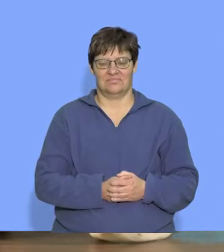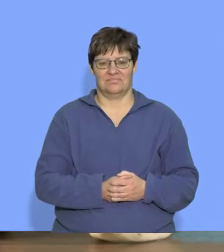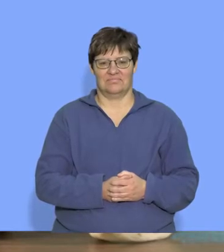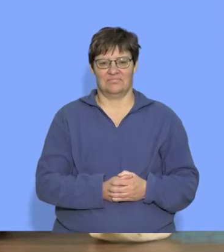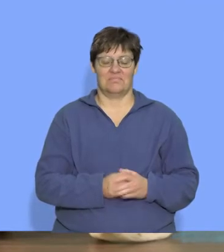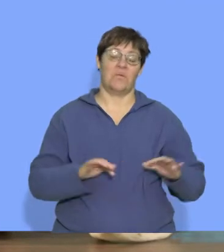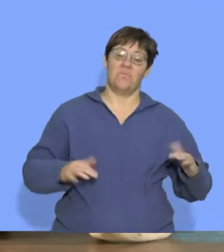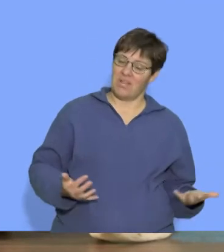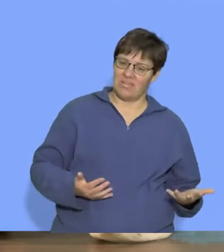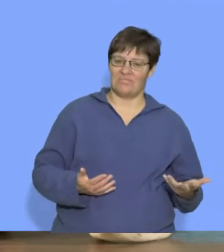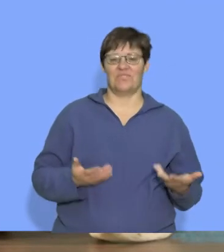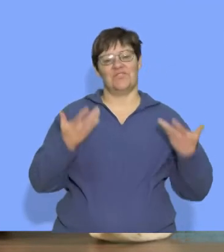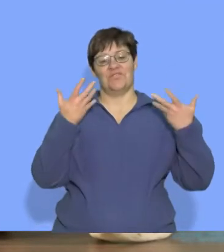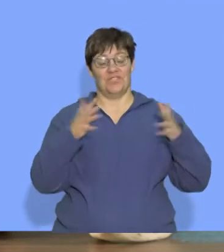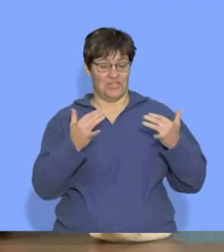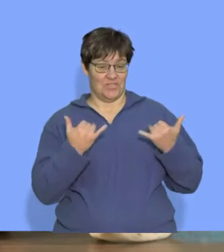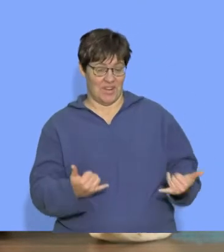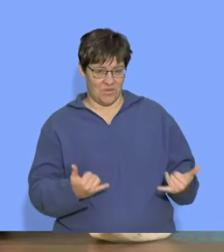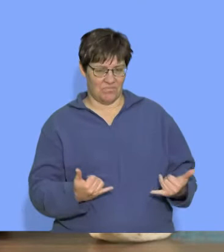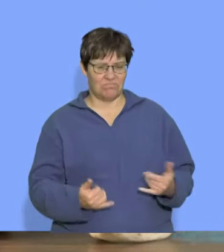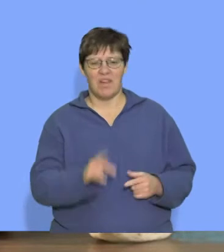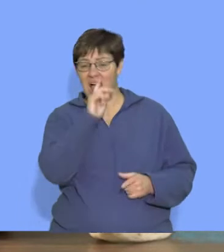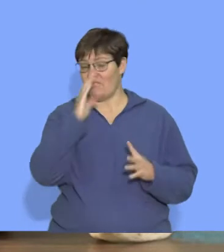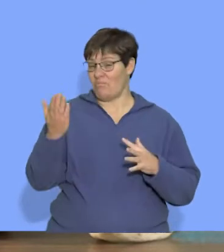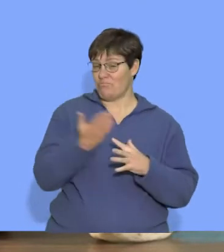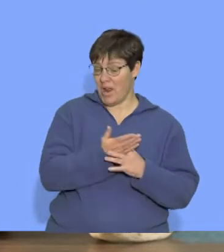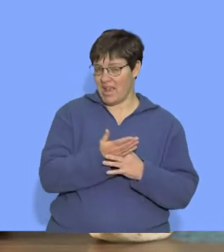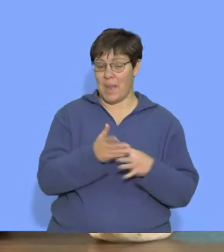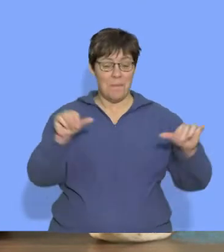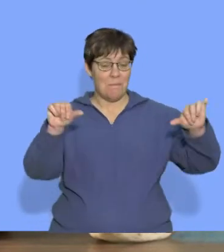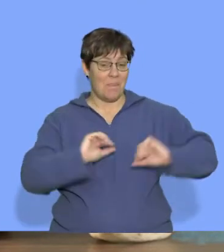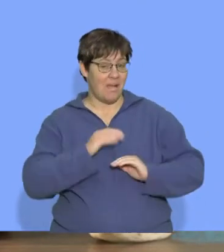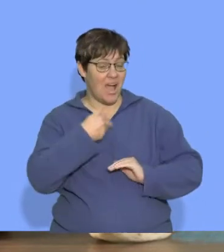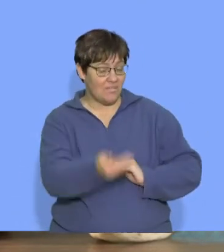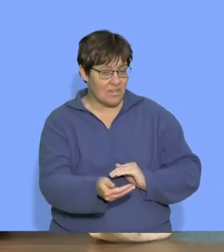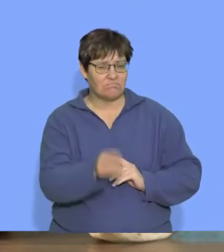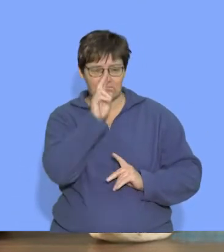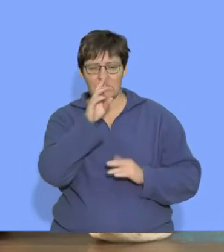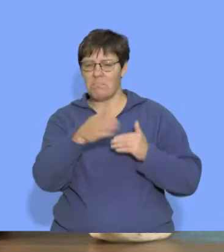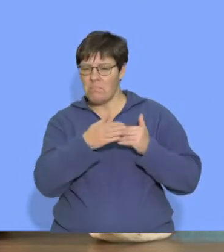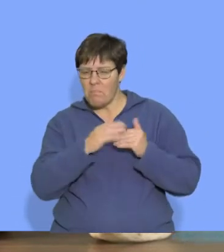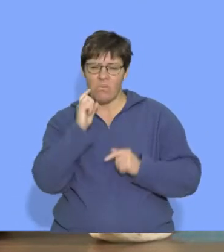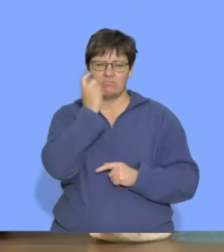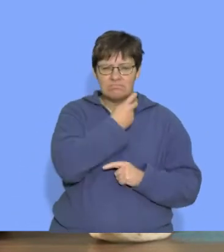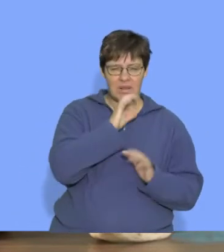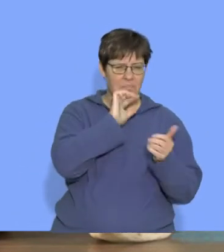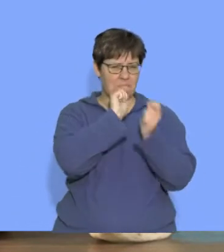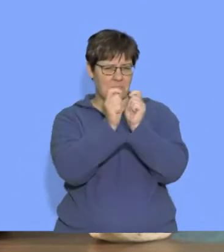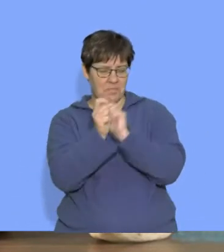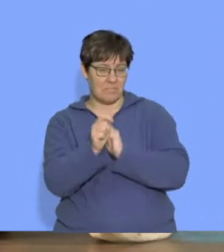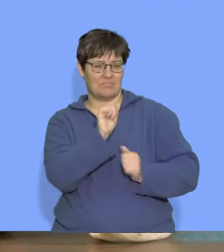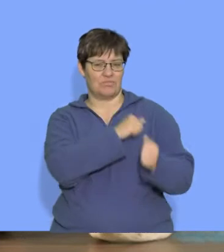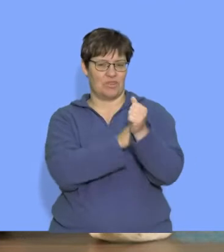Well guys, that's a wrap for this segment. Let's have a little comfort break, and when you're back, we will look at further dentition and the adaptations of